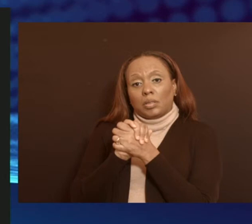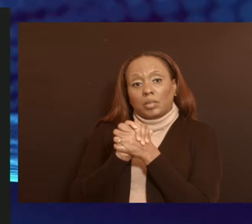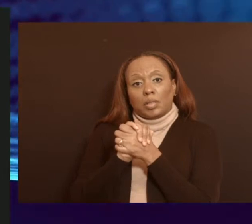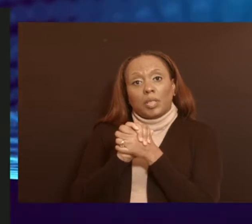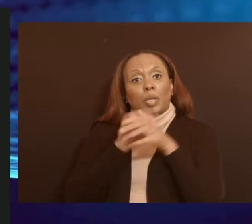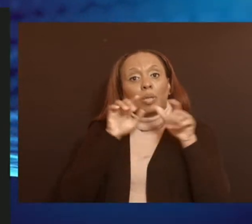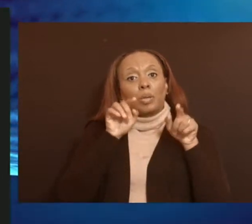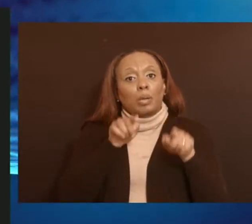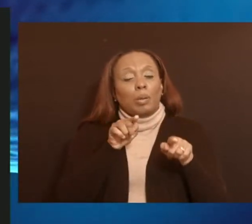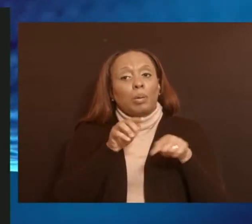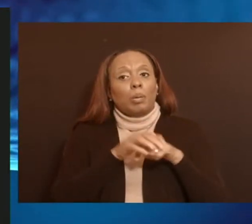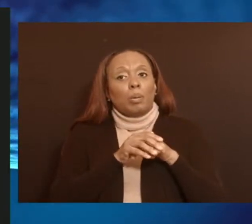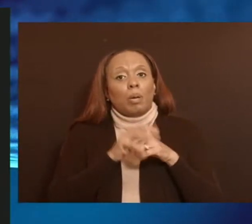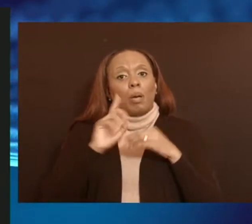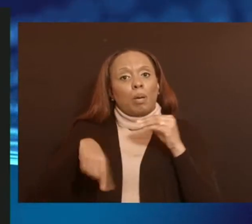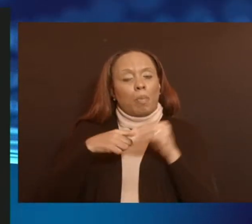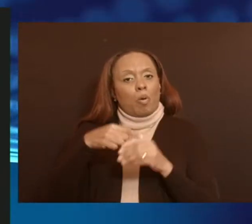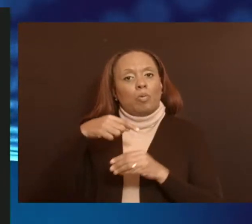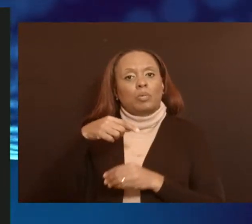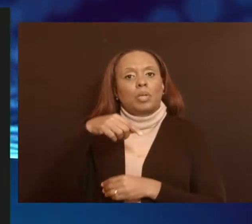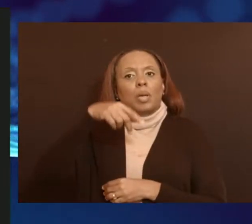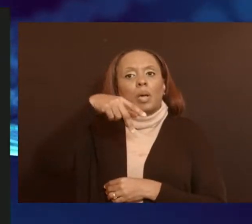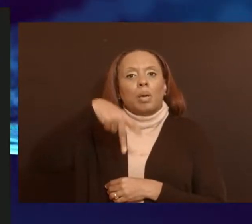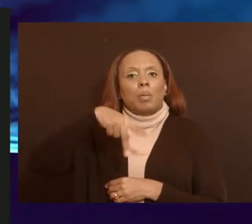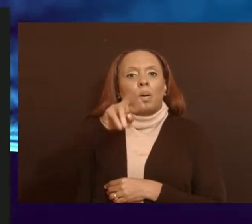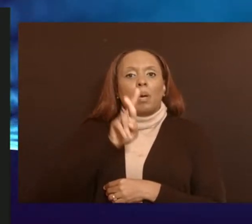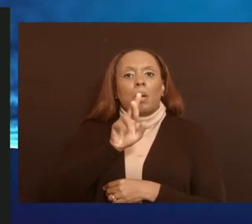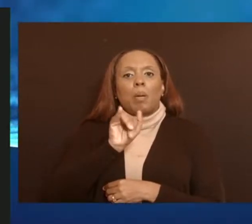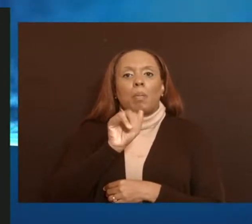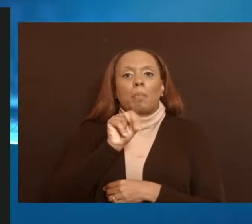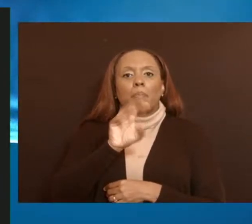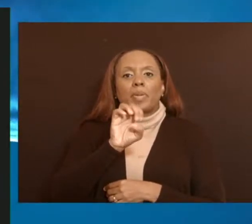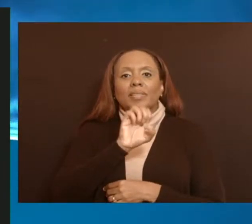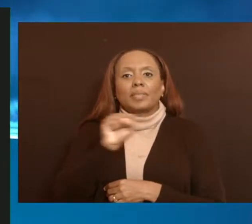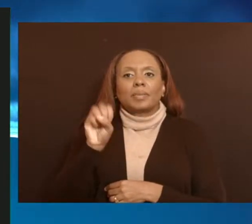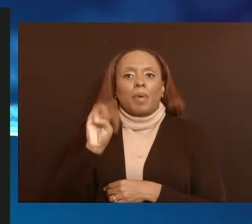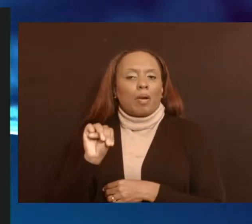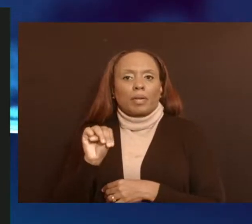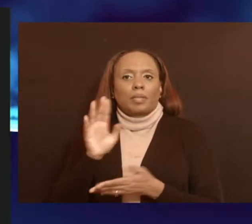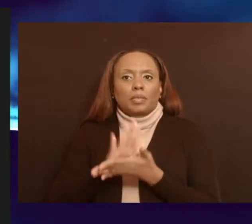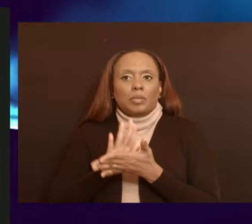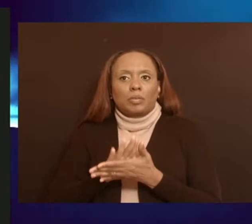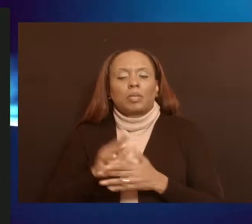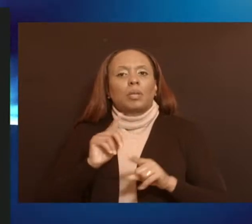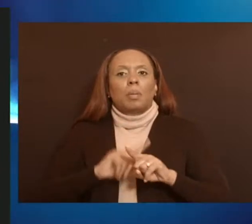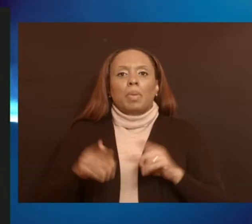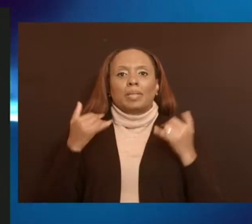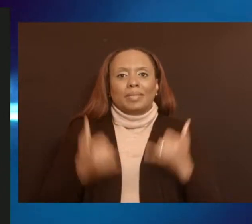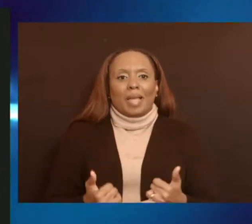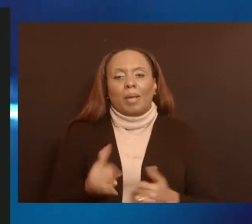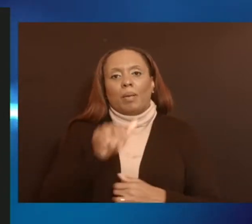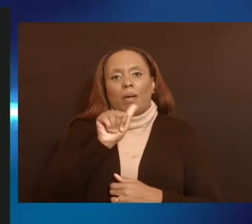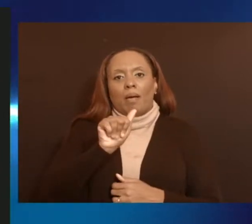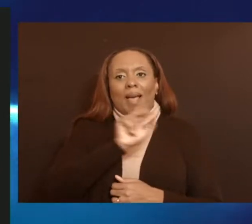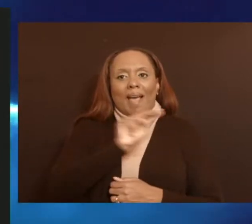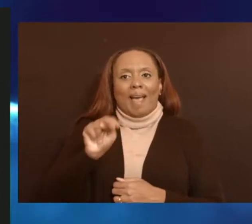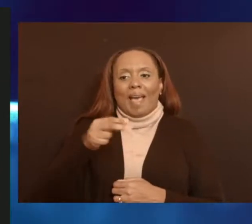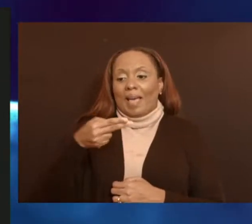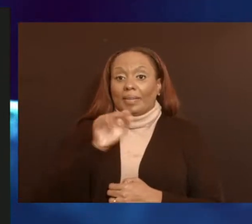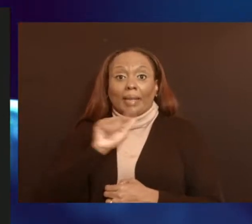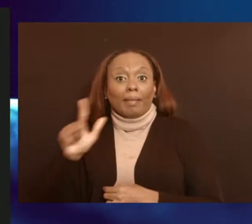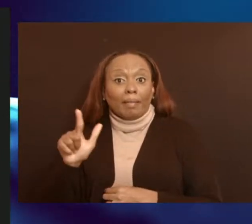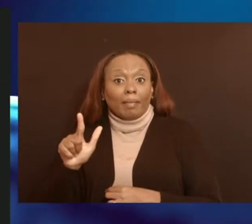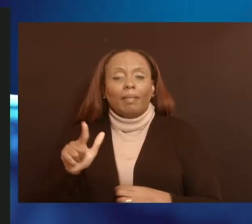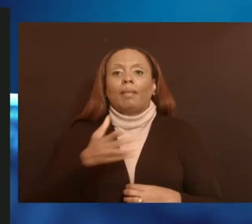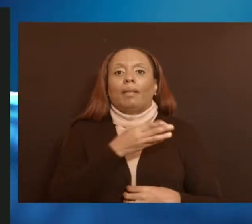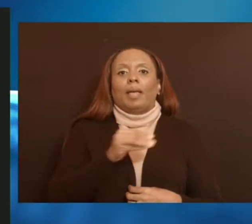Margaret in terms of the contact tracing. However, when you look at the Anhill situation / Irving Wilson, the ball was dropped there because